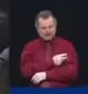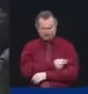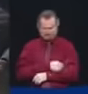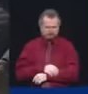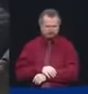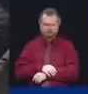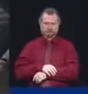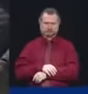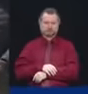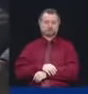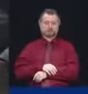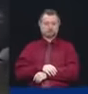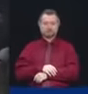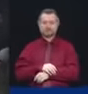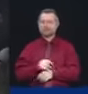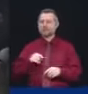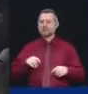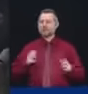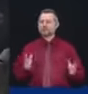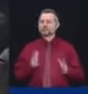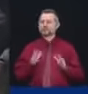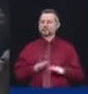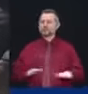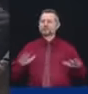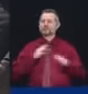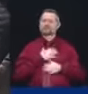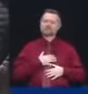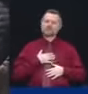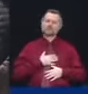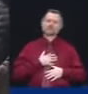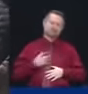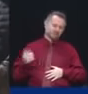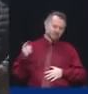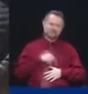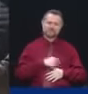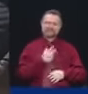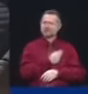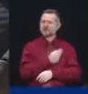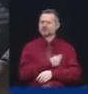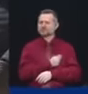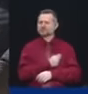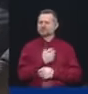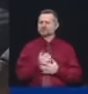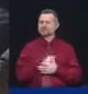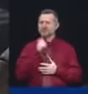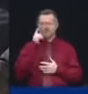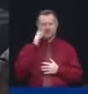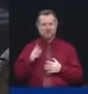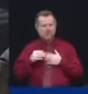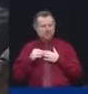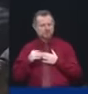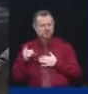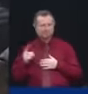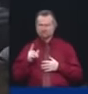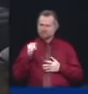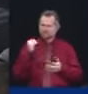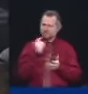I encourage everyone to get the vaccine. Under the governor's leadership, we have also passed the